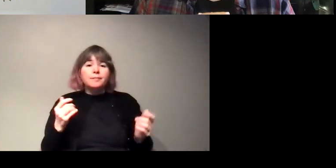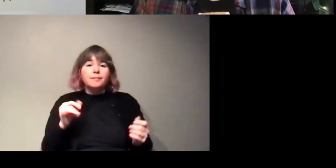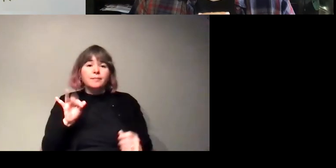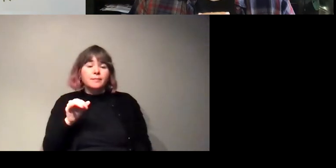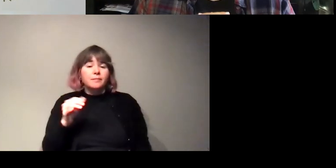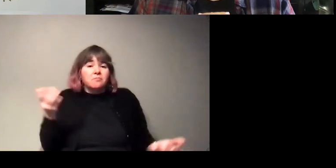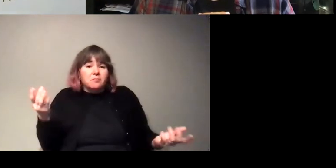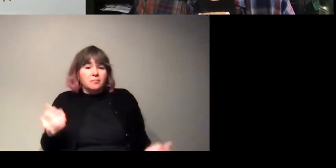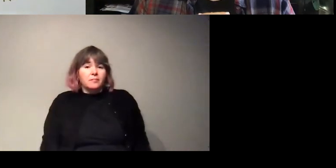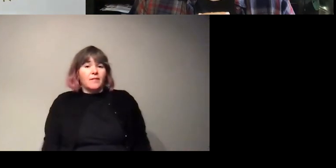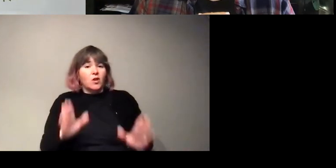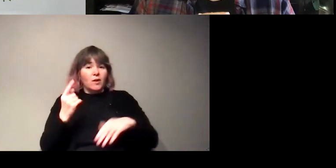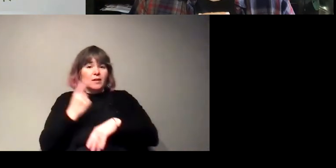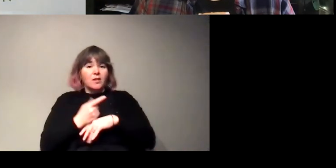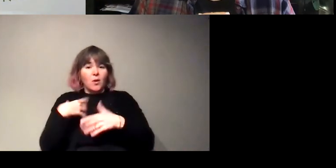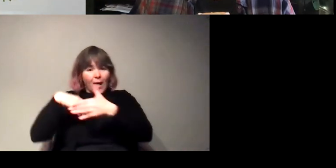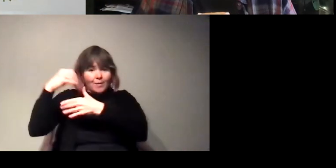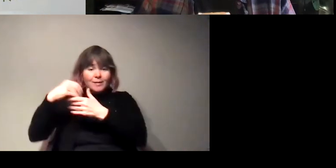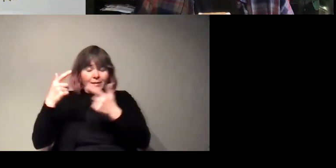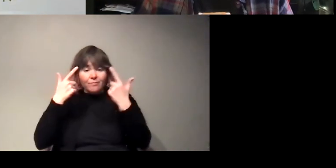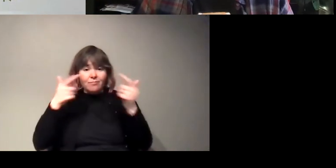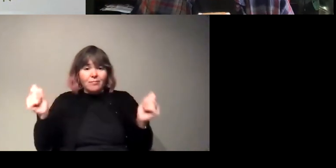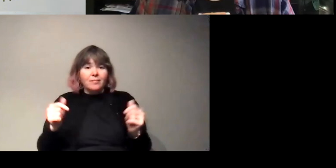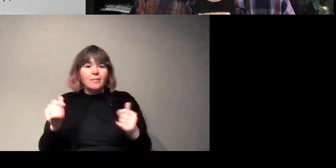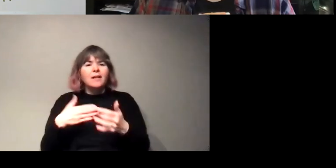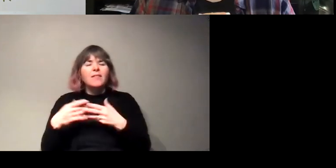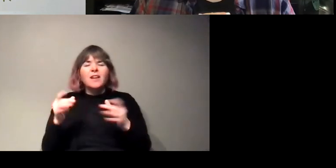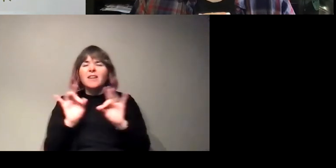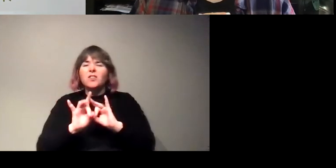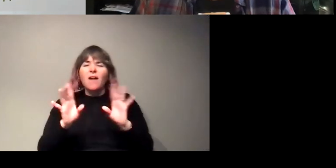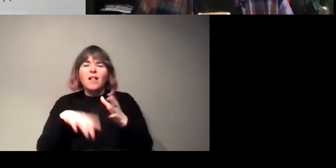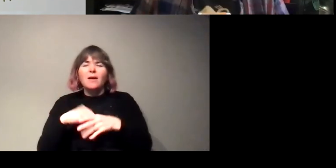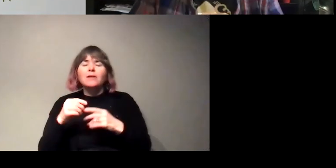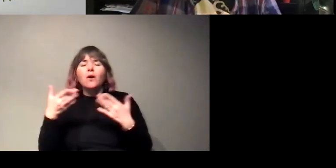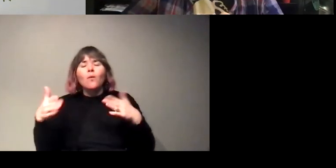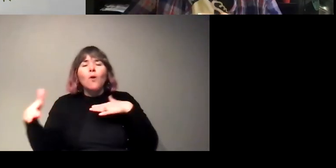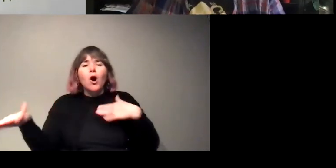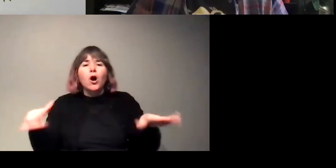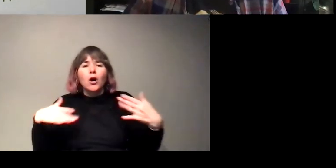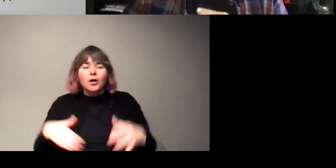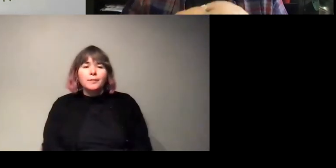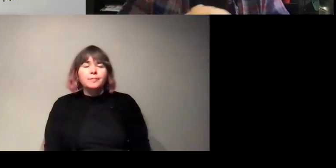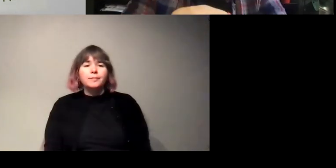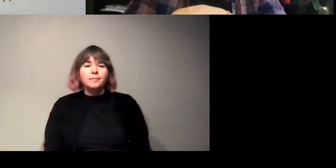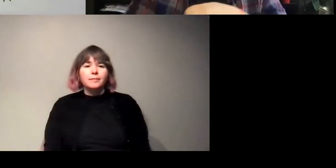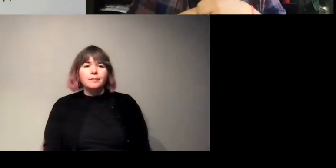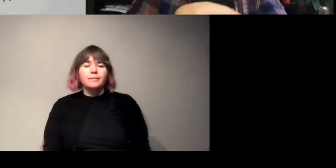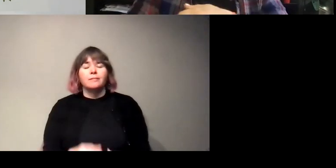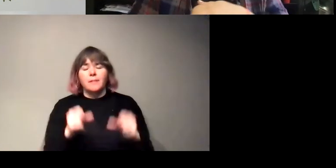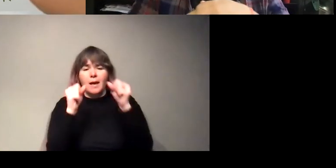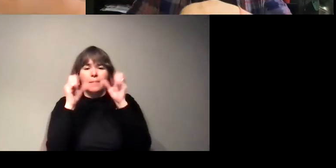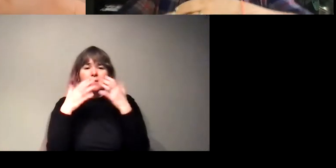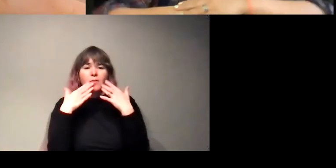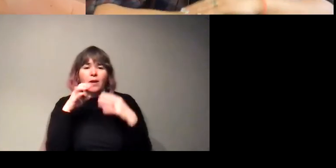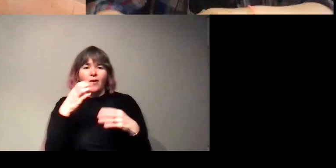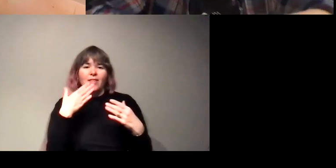Otherwise, yeah, have a great day and go outside. Yeah. Even if it's horrible out, go for a walk. Yes, go for a walk. That's amazing. Thank you so much. Erin,